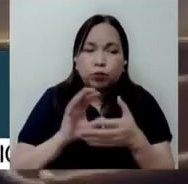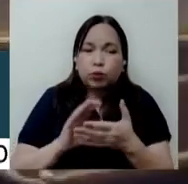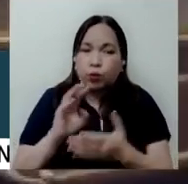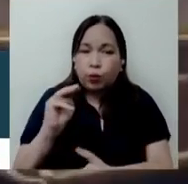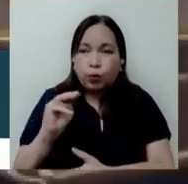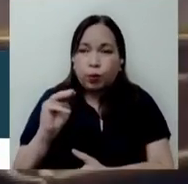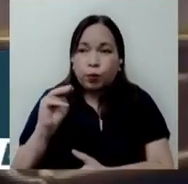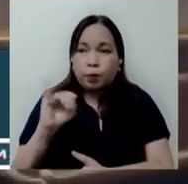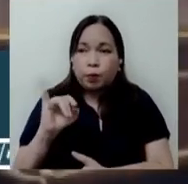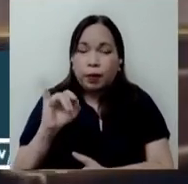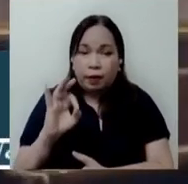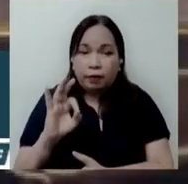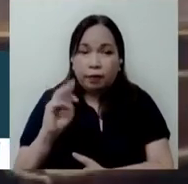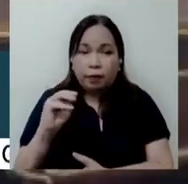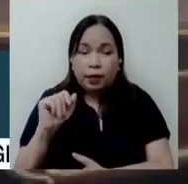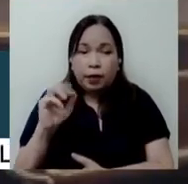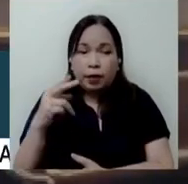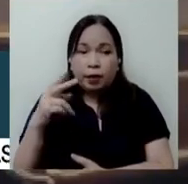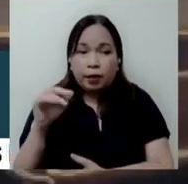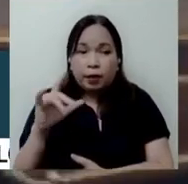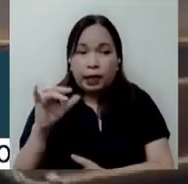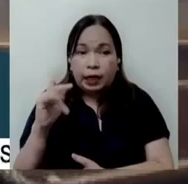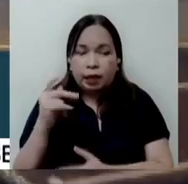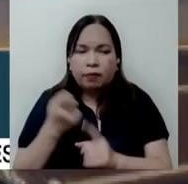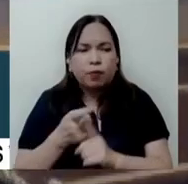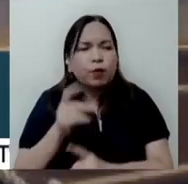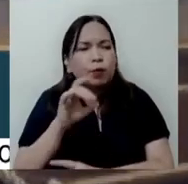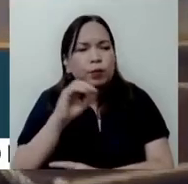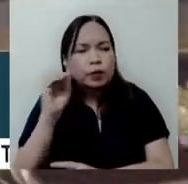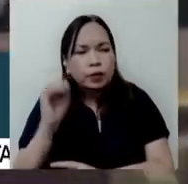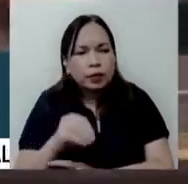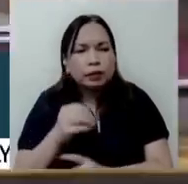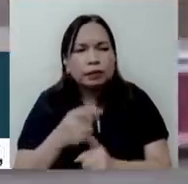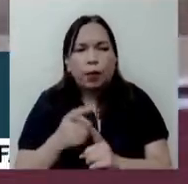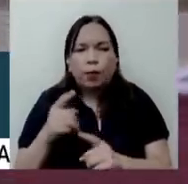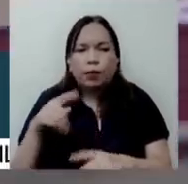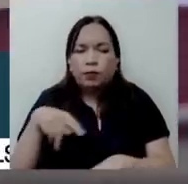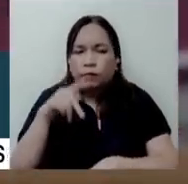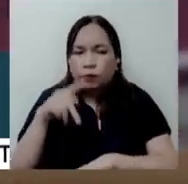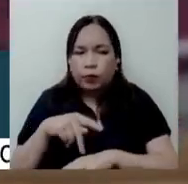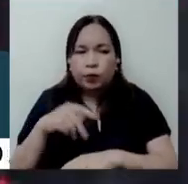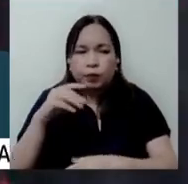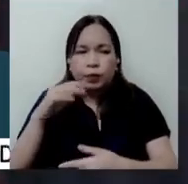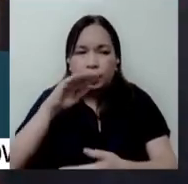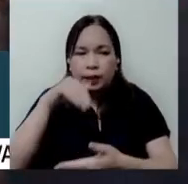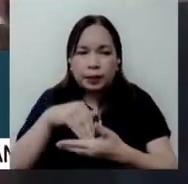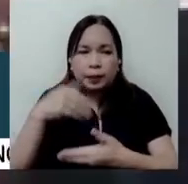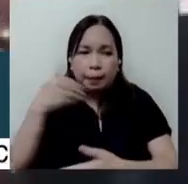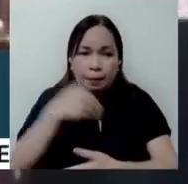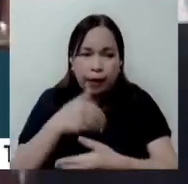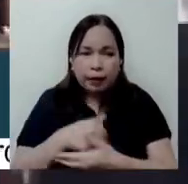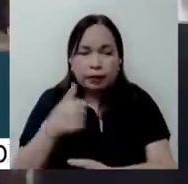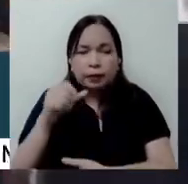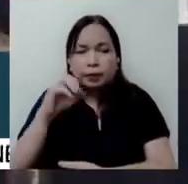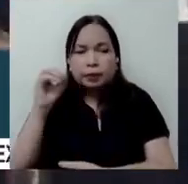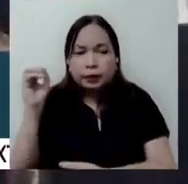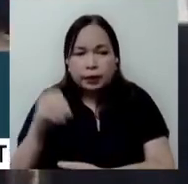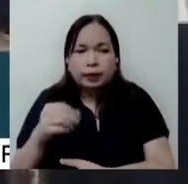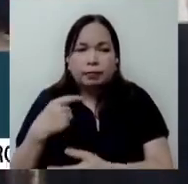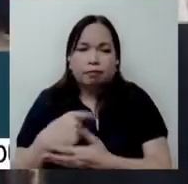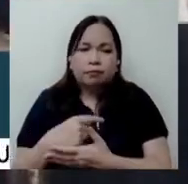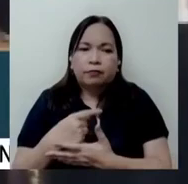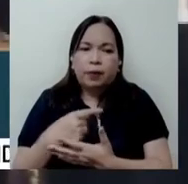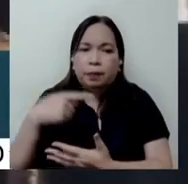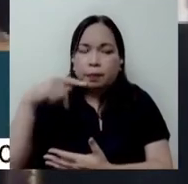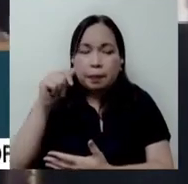from 100% of the dividends of the Philippine Central Bank, its 10% share from the income of the Philippine Amusement and